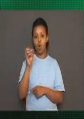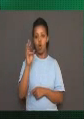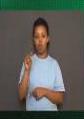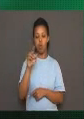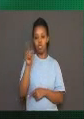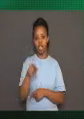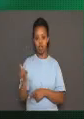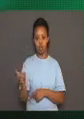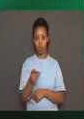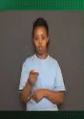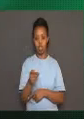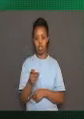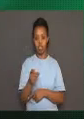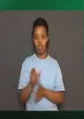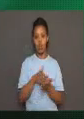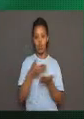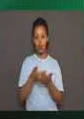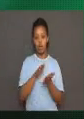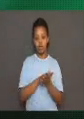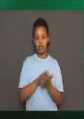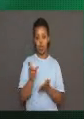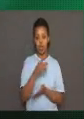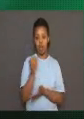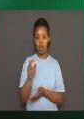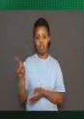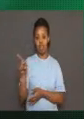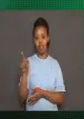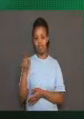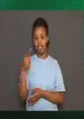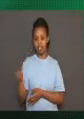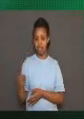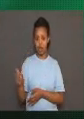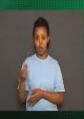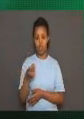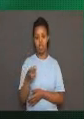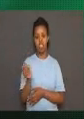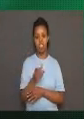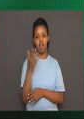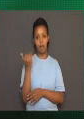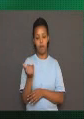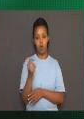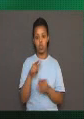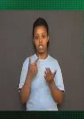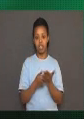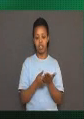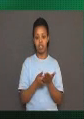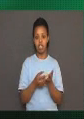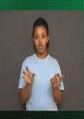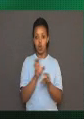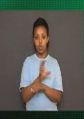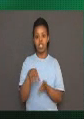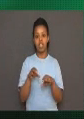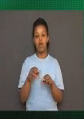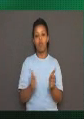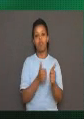recessive for wrinkled and green seeds. The cross can be represented in the